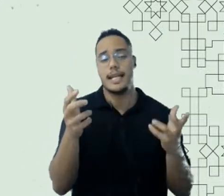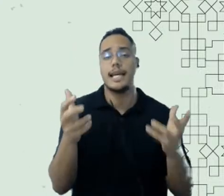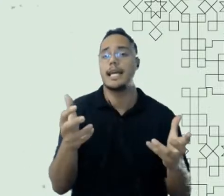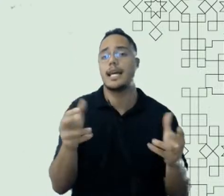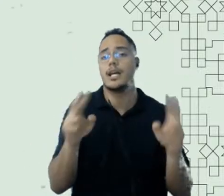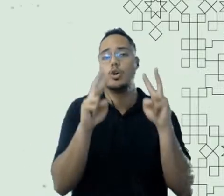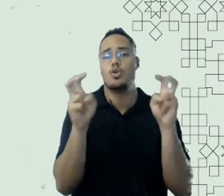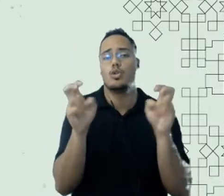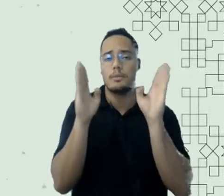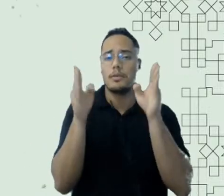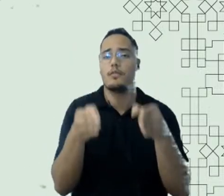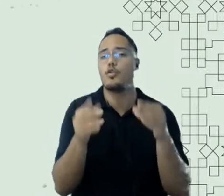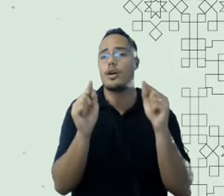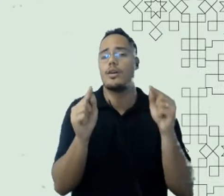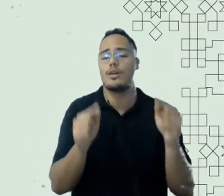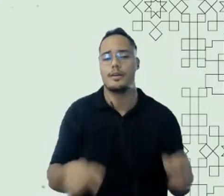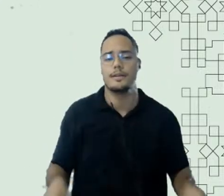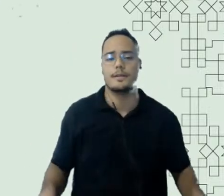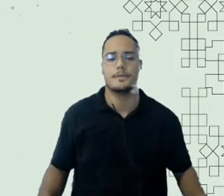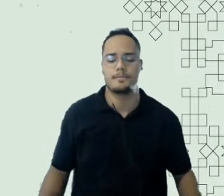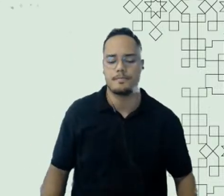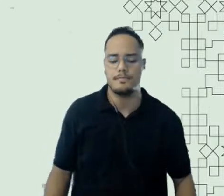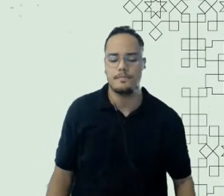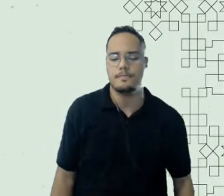way that was not completely